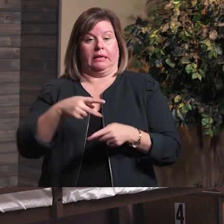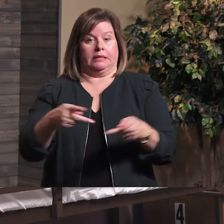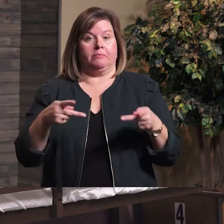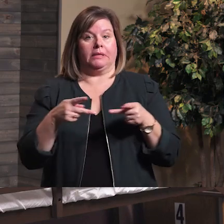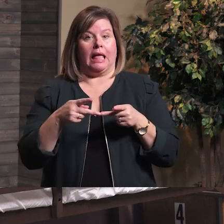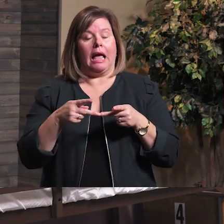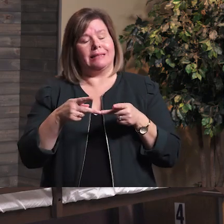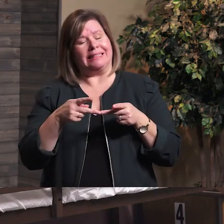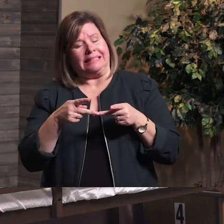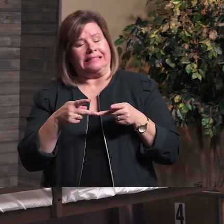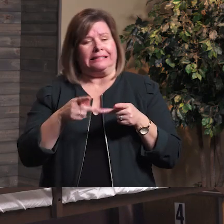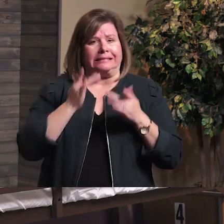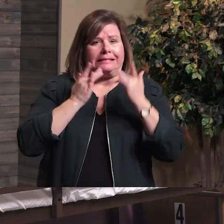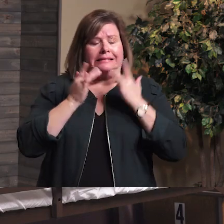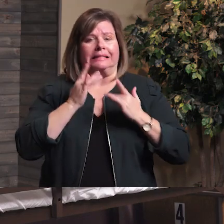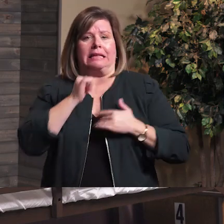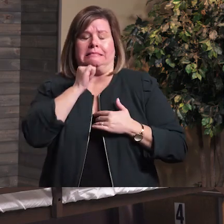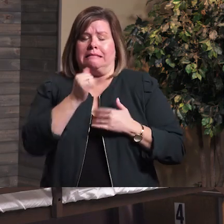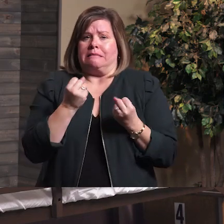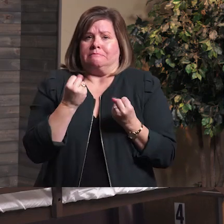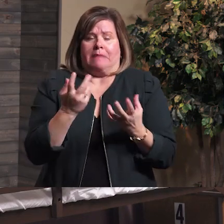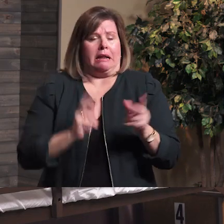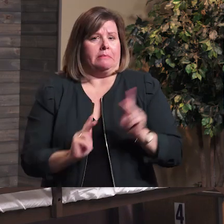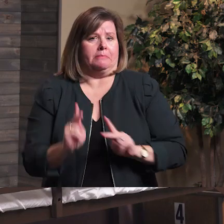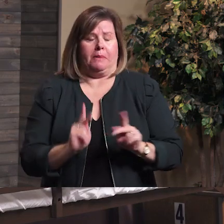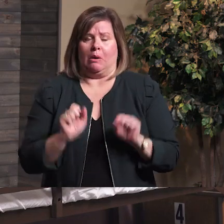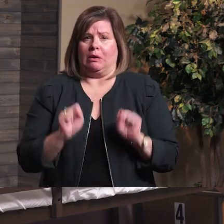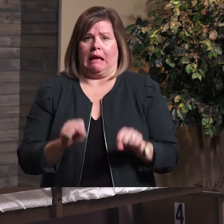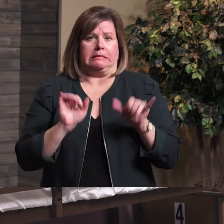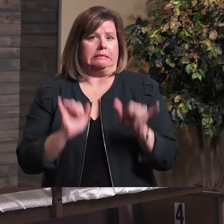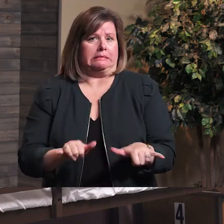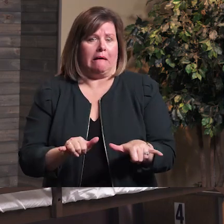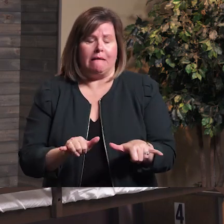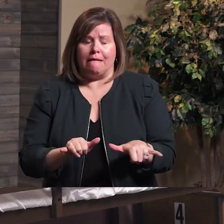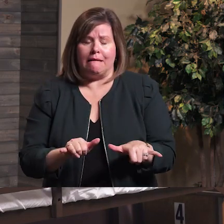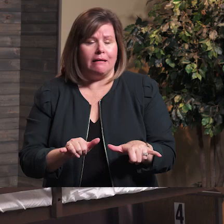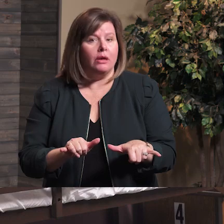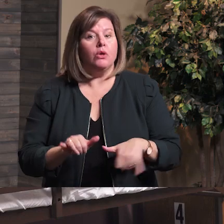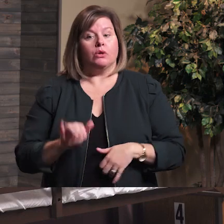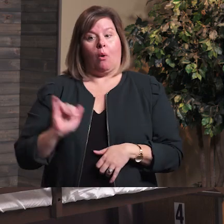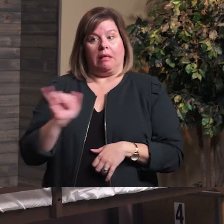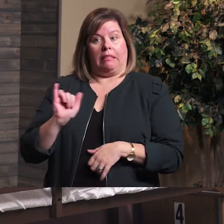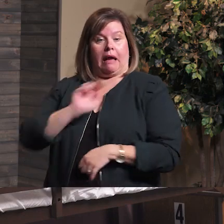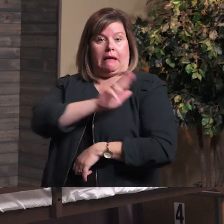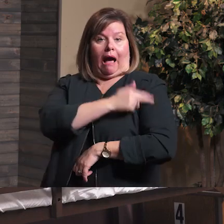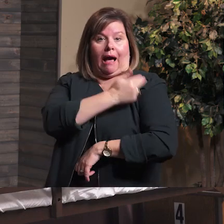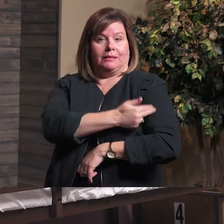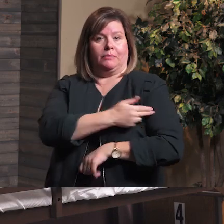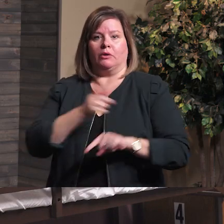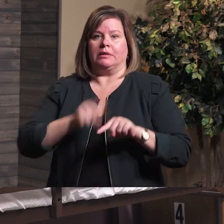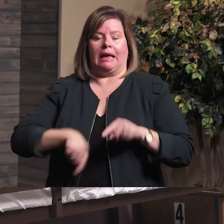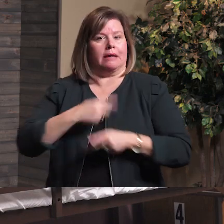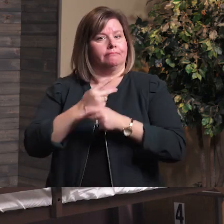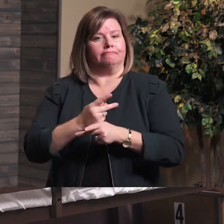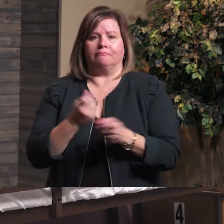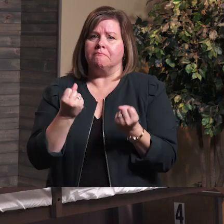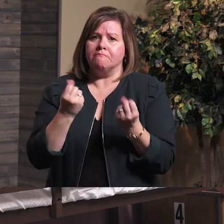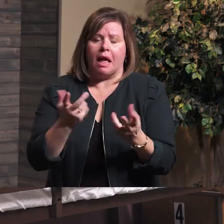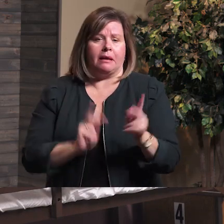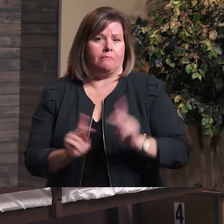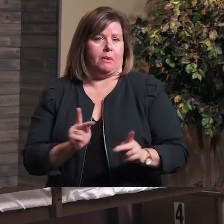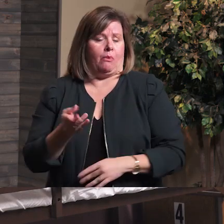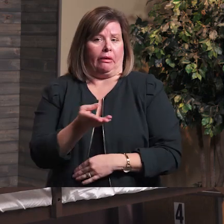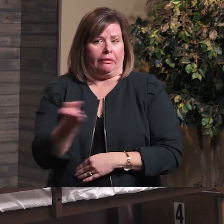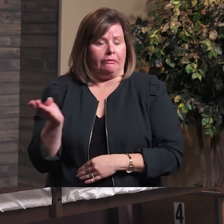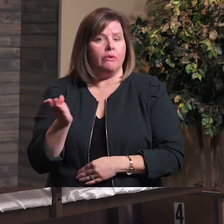this capacity is pretty slim. We can't care for an unlimited number of people here, just like our hospitals can't care for an unlimited number of